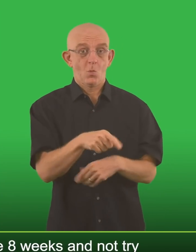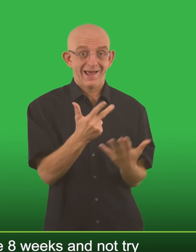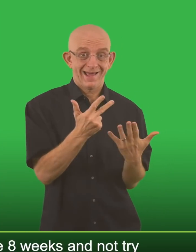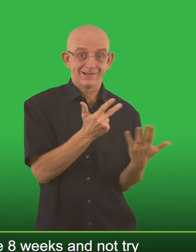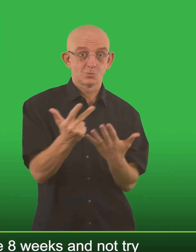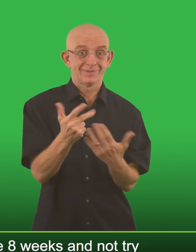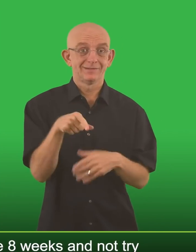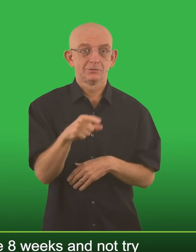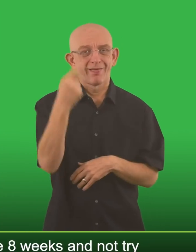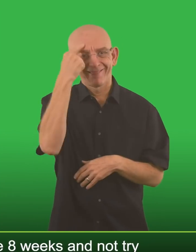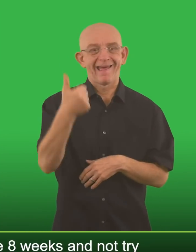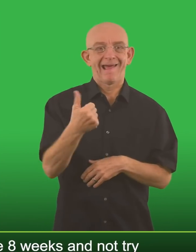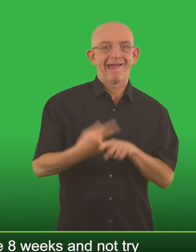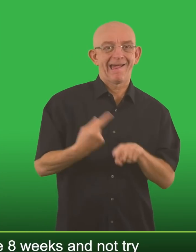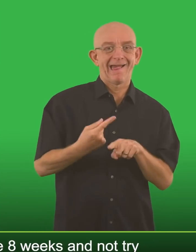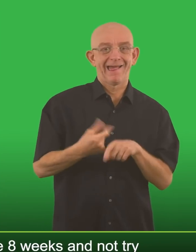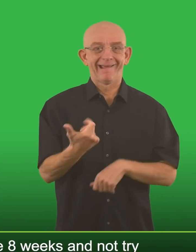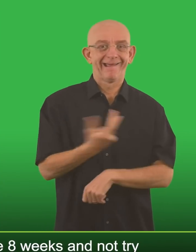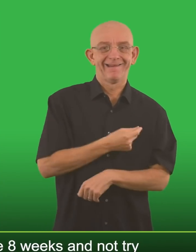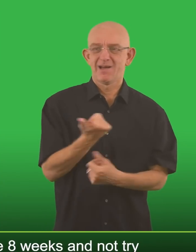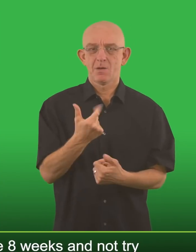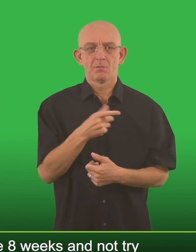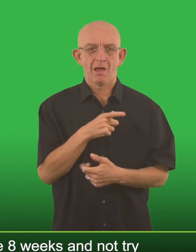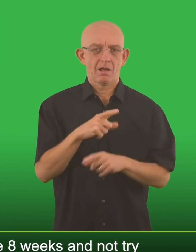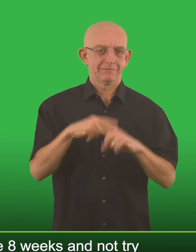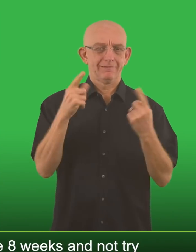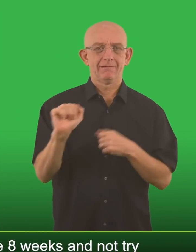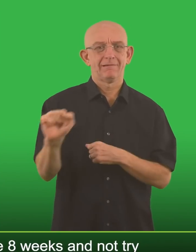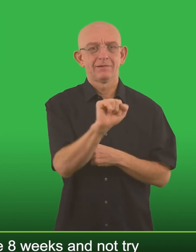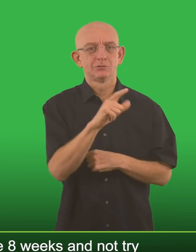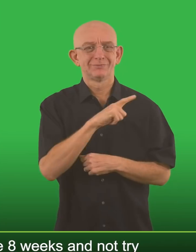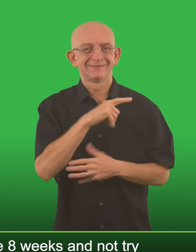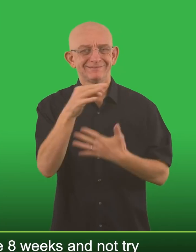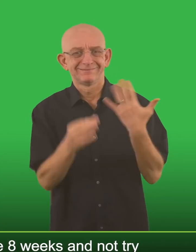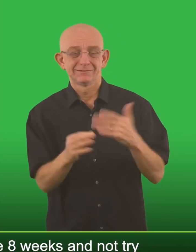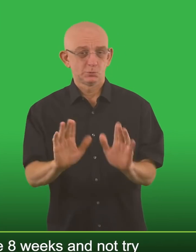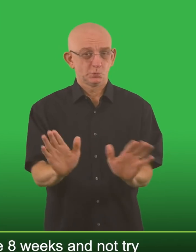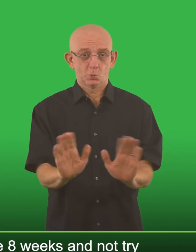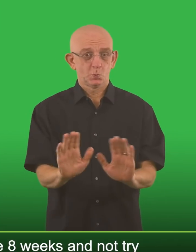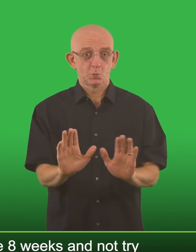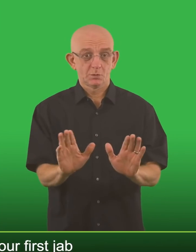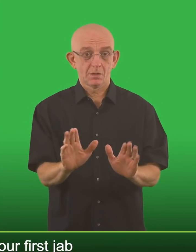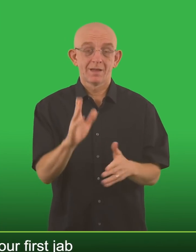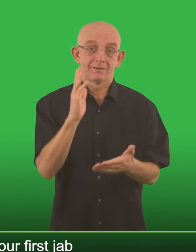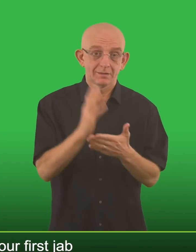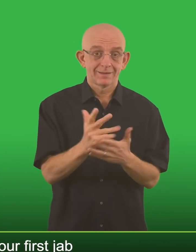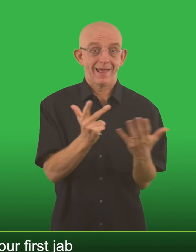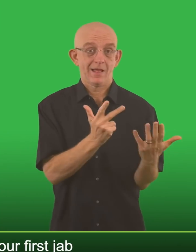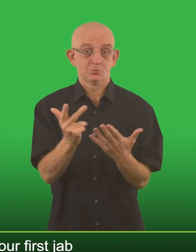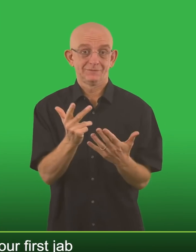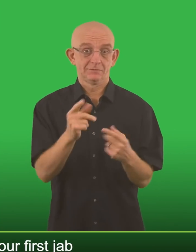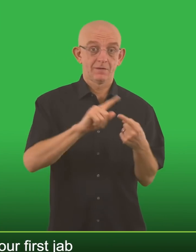that we stick to the 8 weeks and not try and book the second dose sooner, for that reason and many other reasons. If,